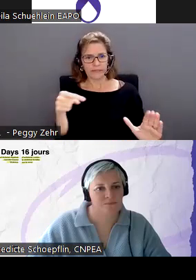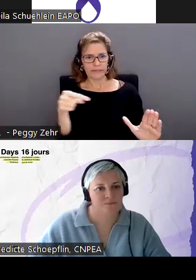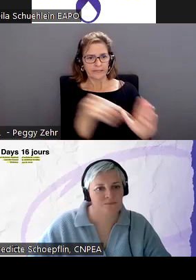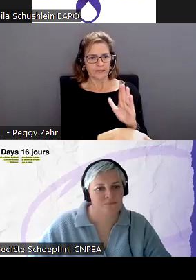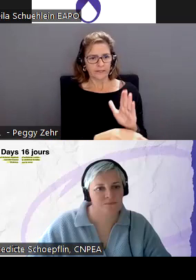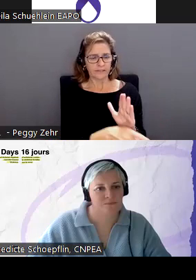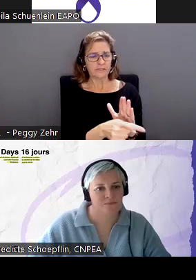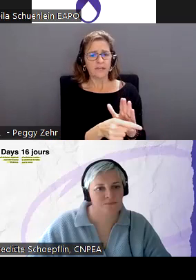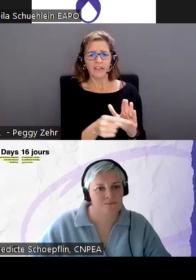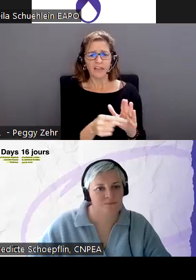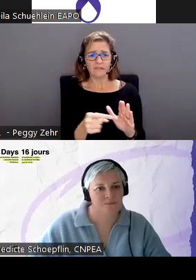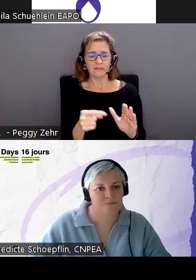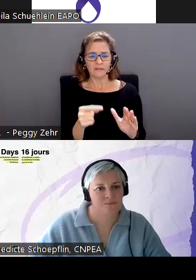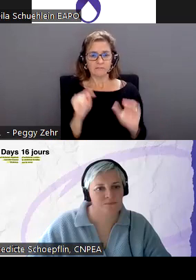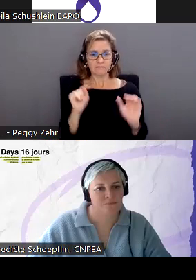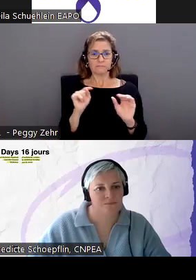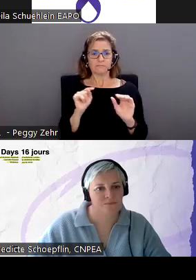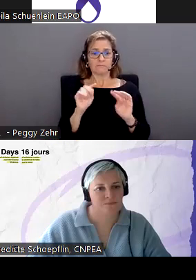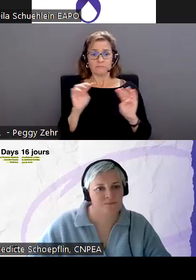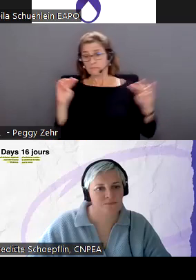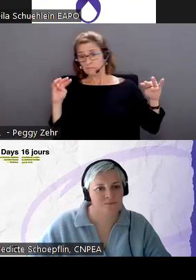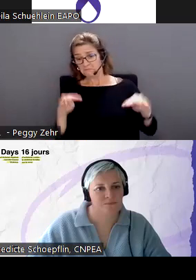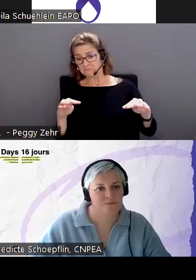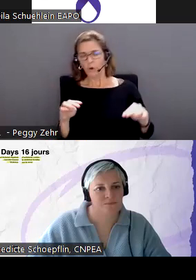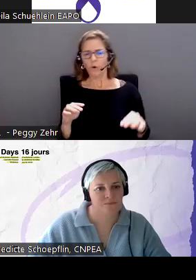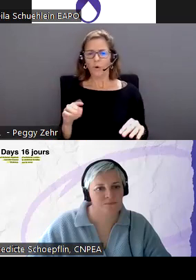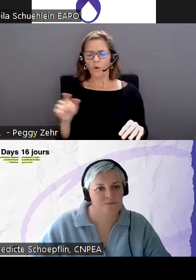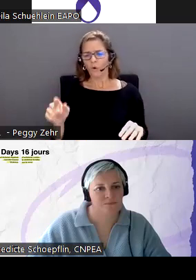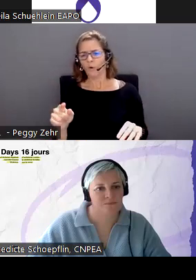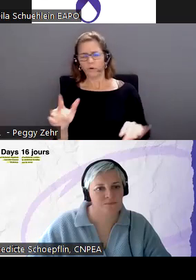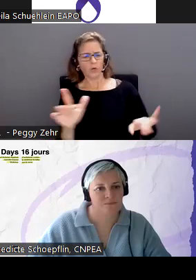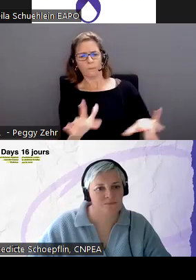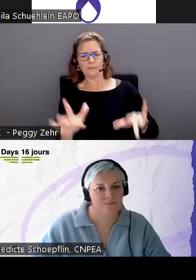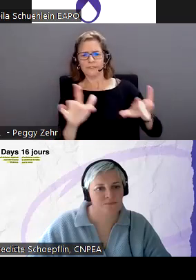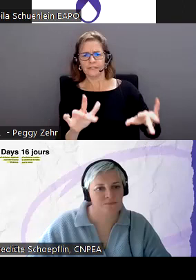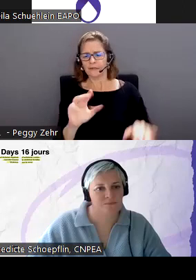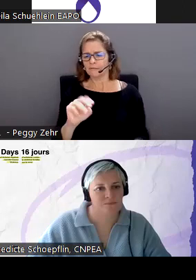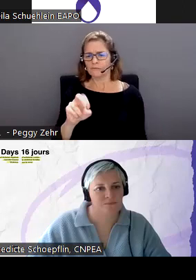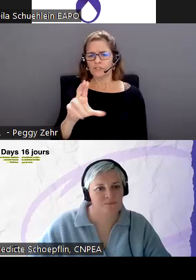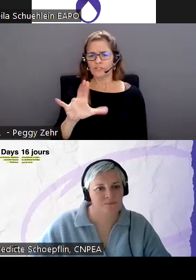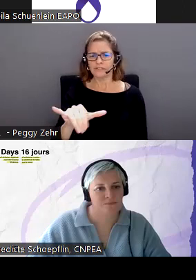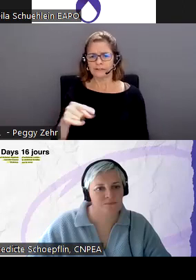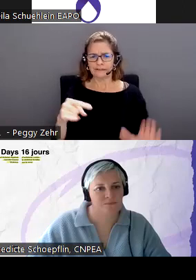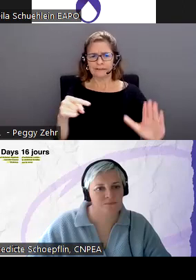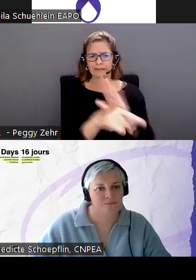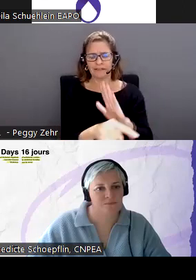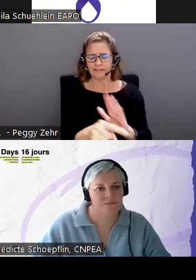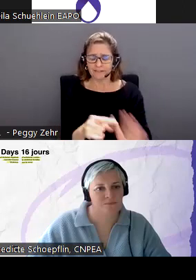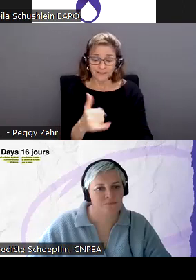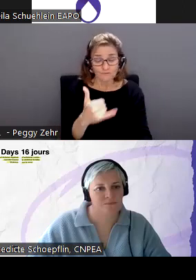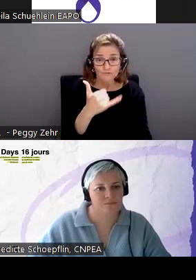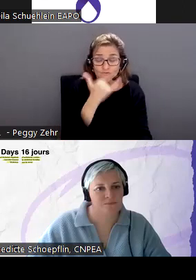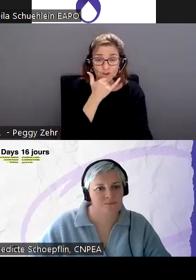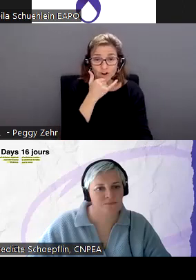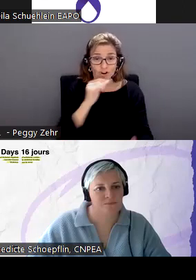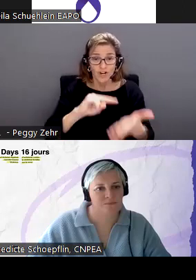it's attributed to mercy killing, which is, you know, such a wrong definition, because the